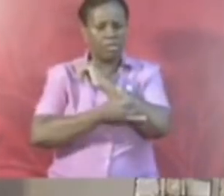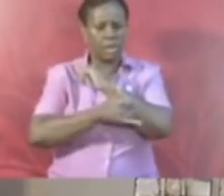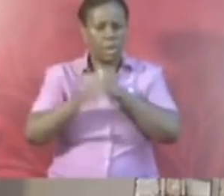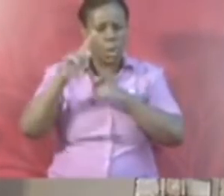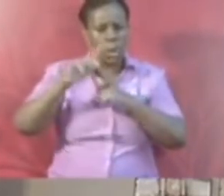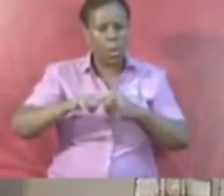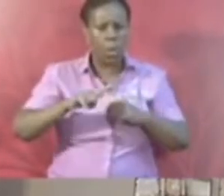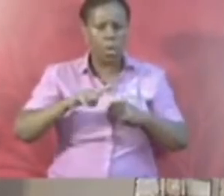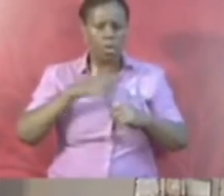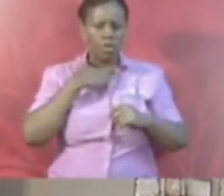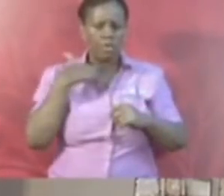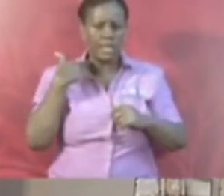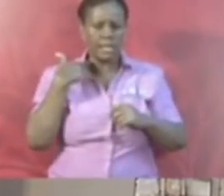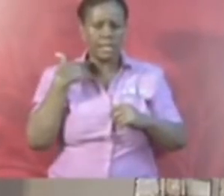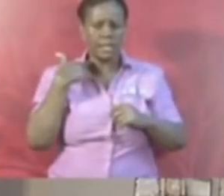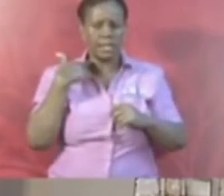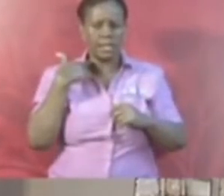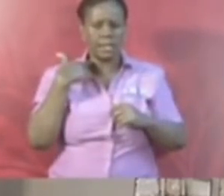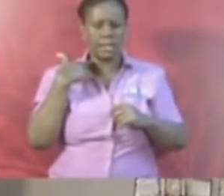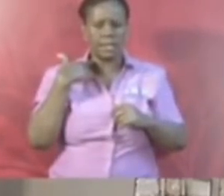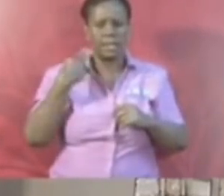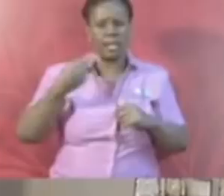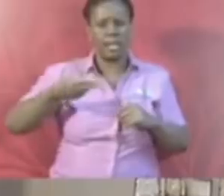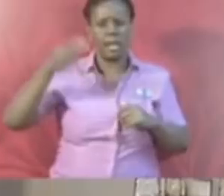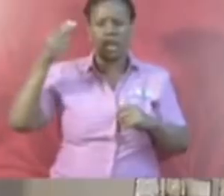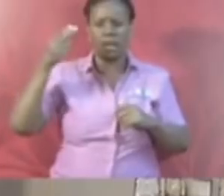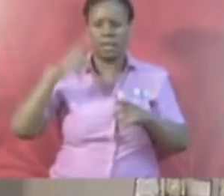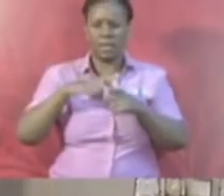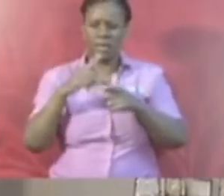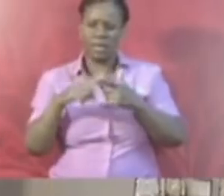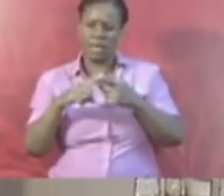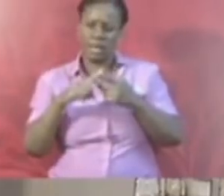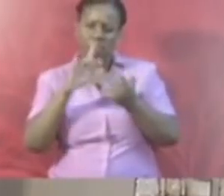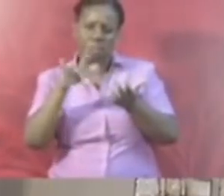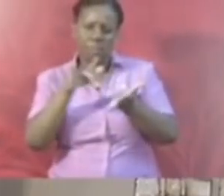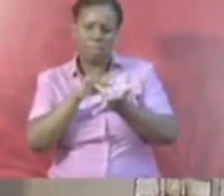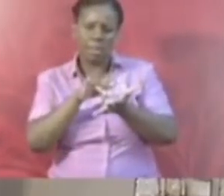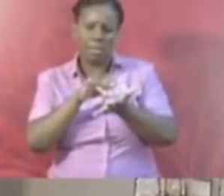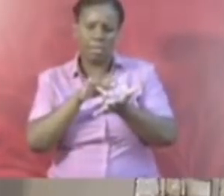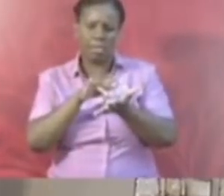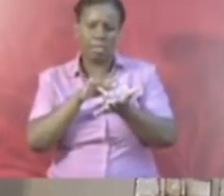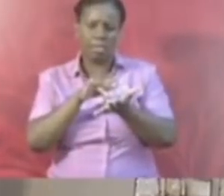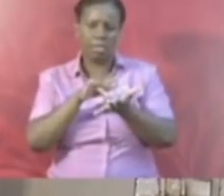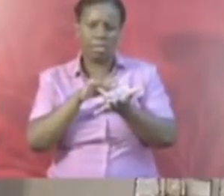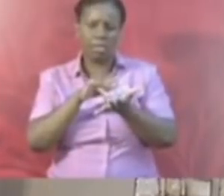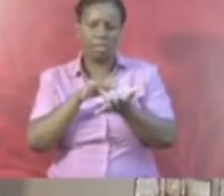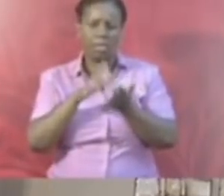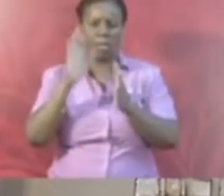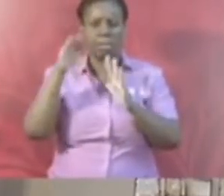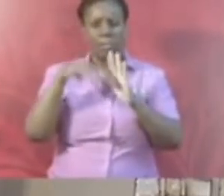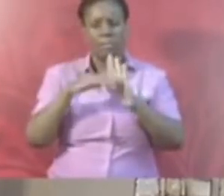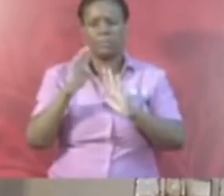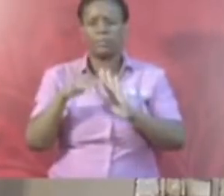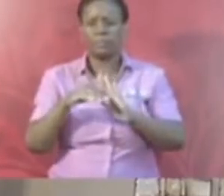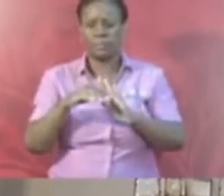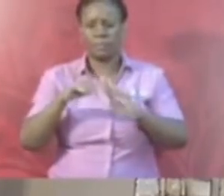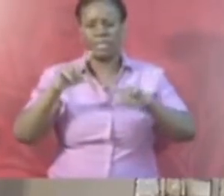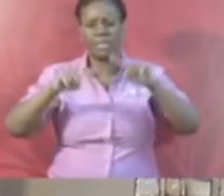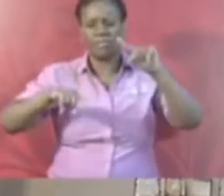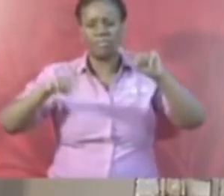vice versa. Some from medium and high risk back down to low risk, meaning the sporadic and nil